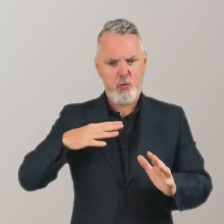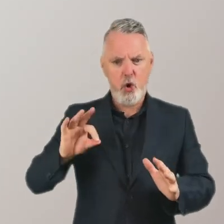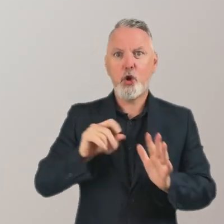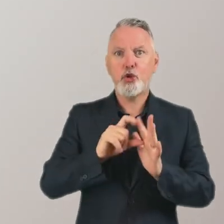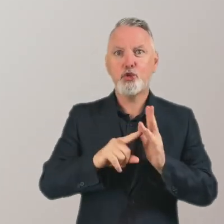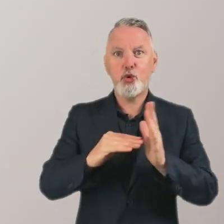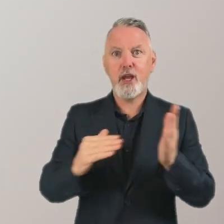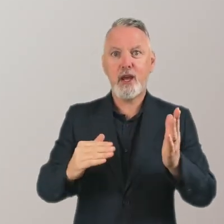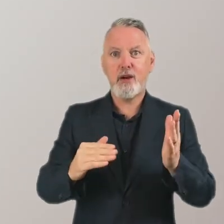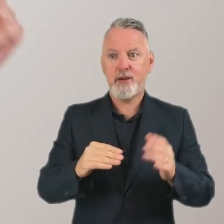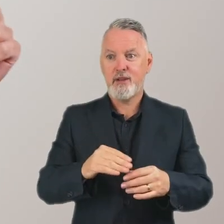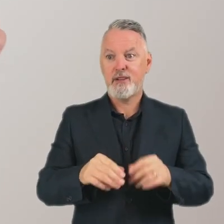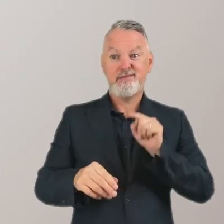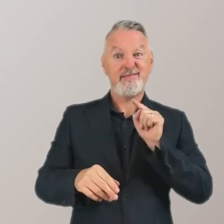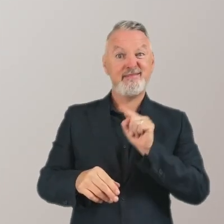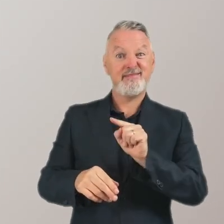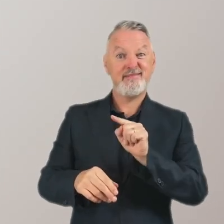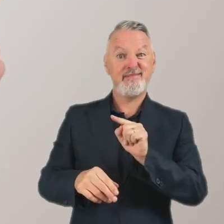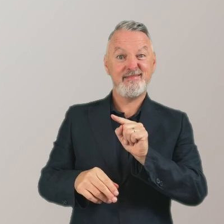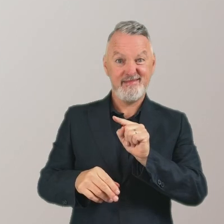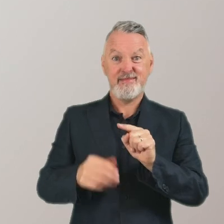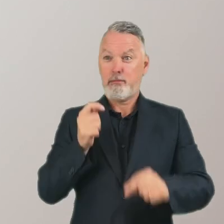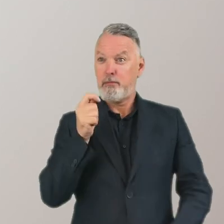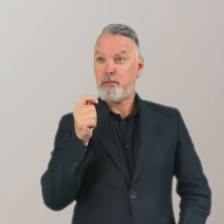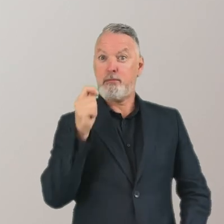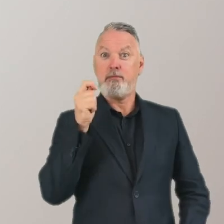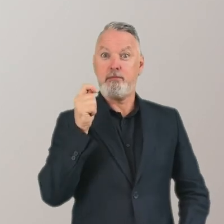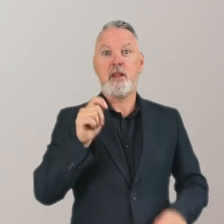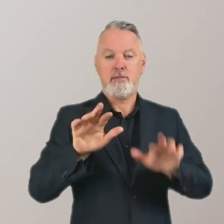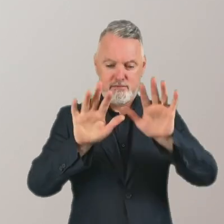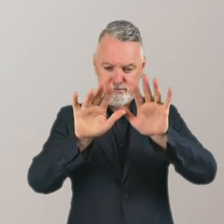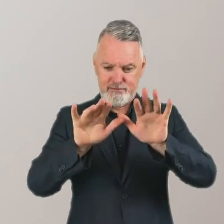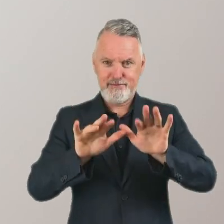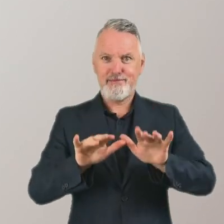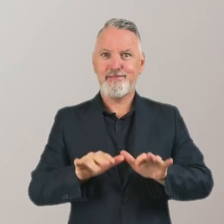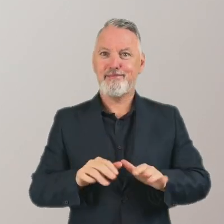now by scanning this QR code and filling in the form.